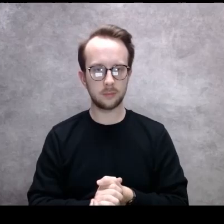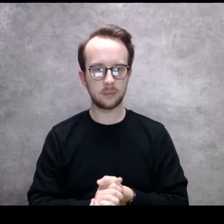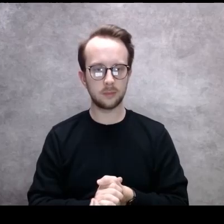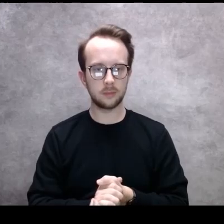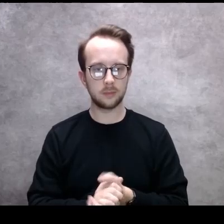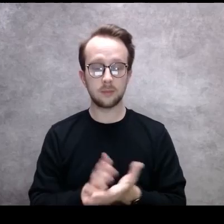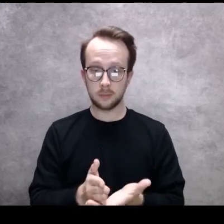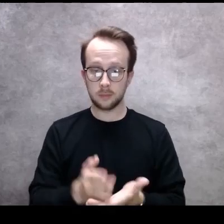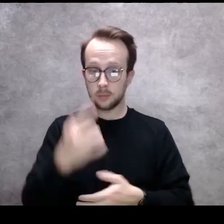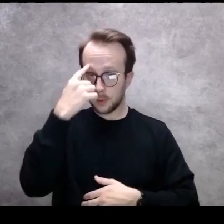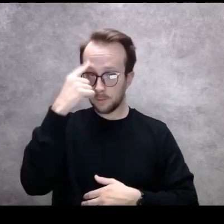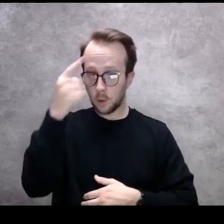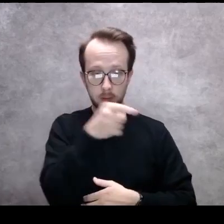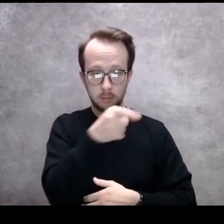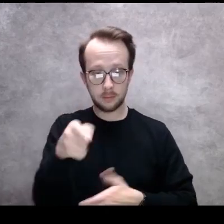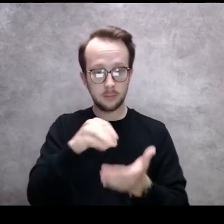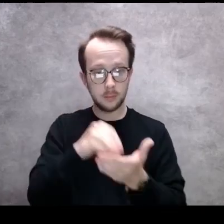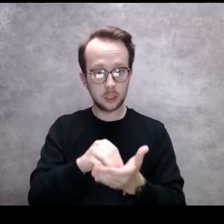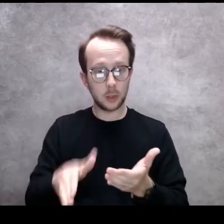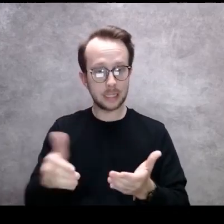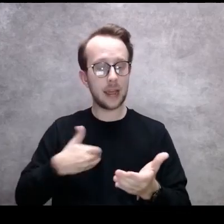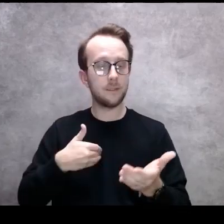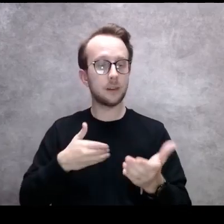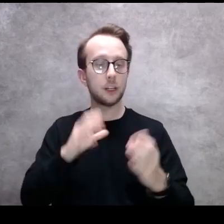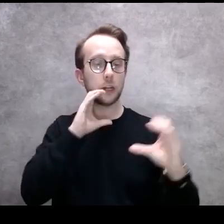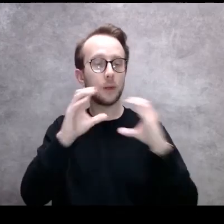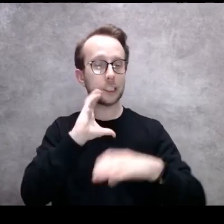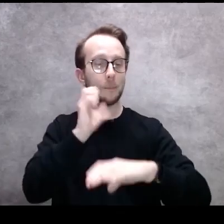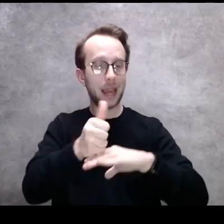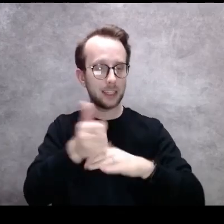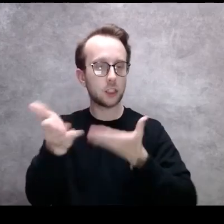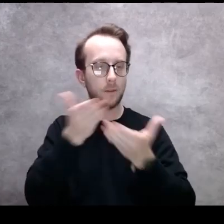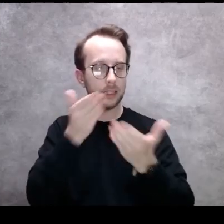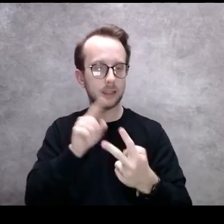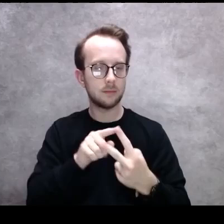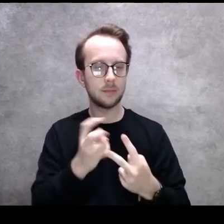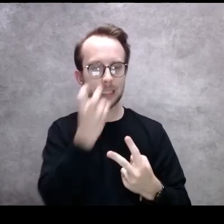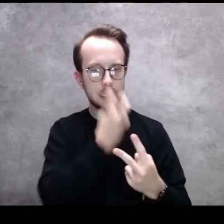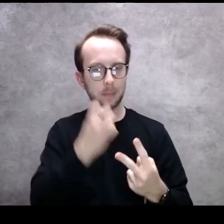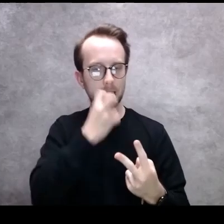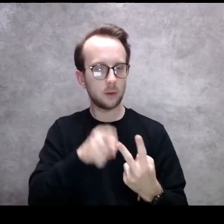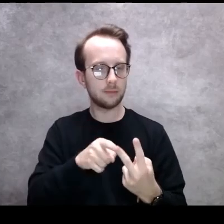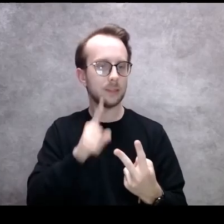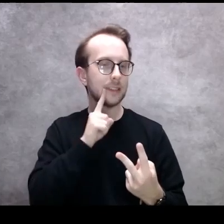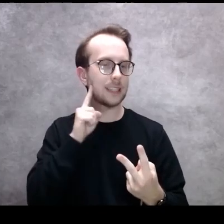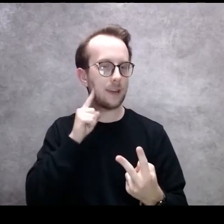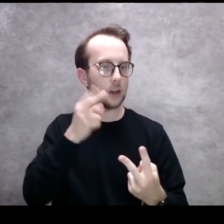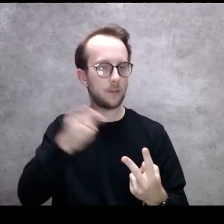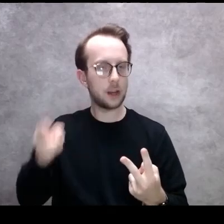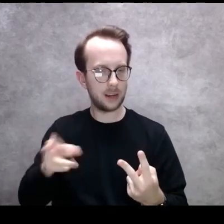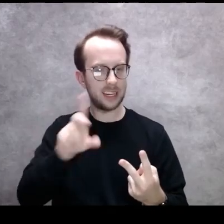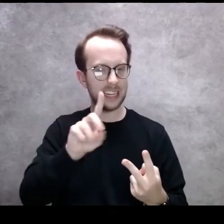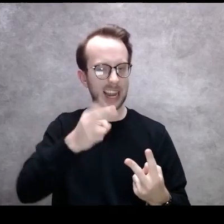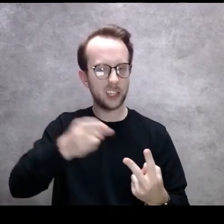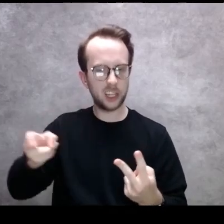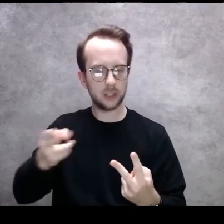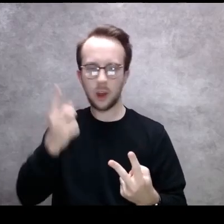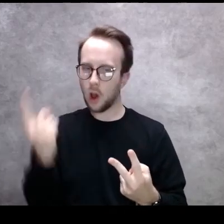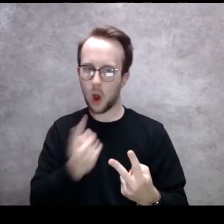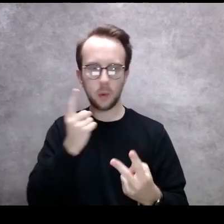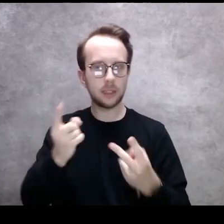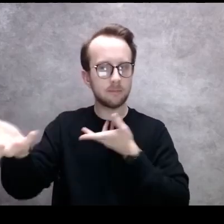For students that receive communication-based services, such as speech or deaf and hard of hearing, always communicate with